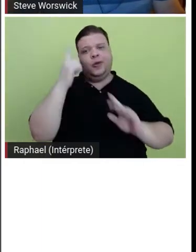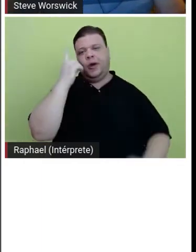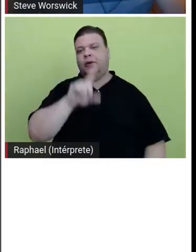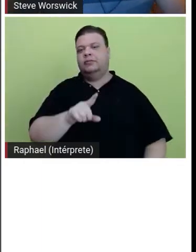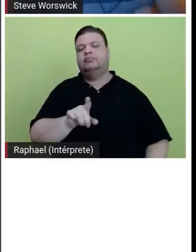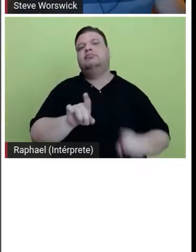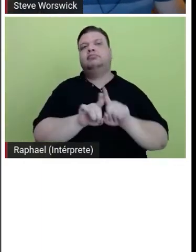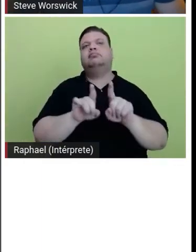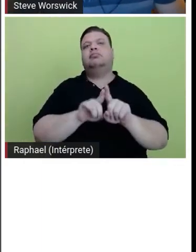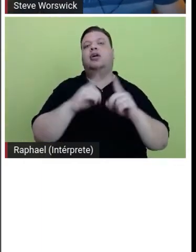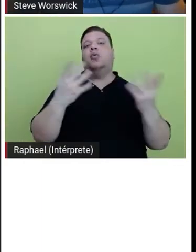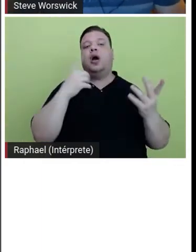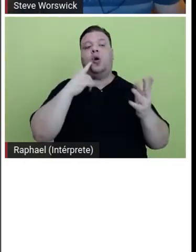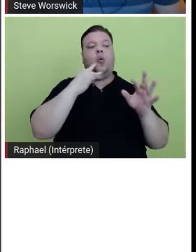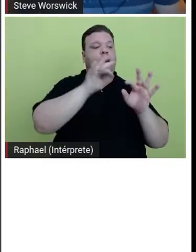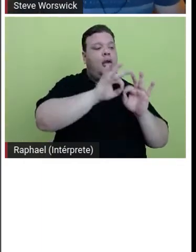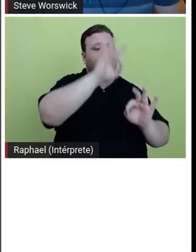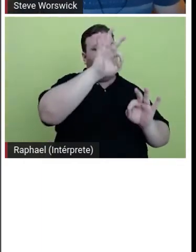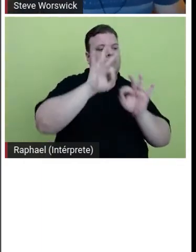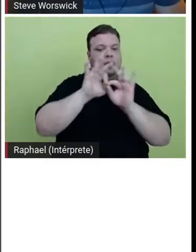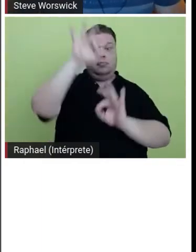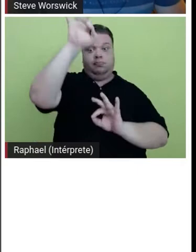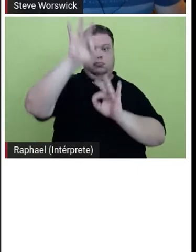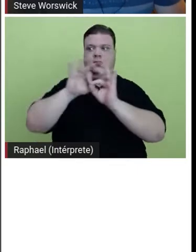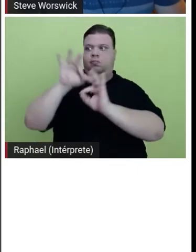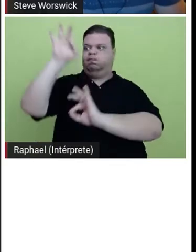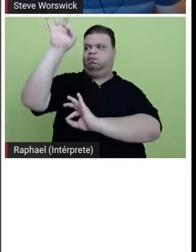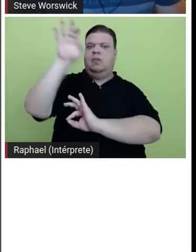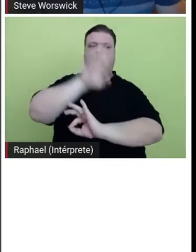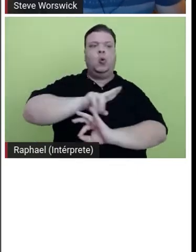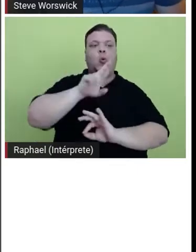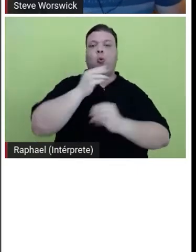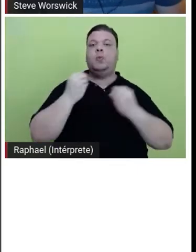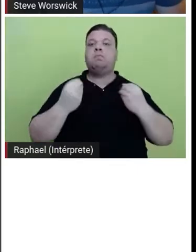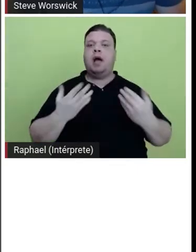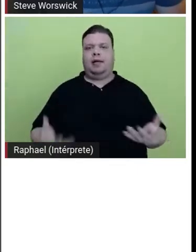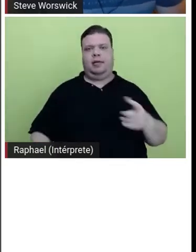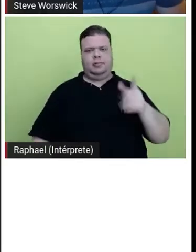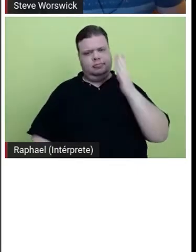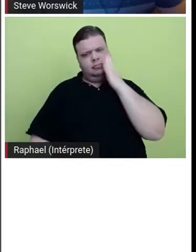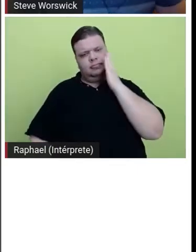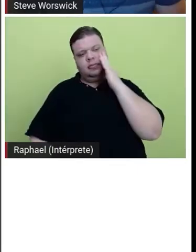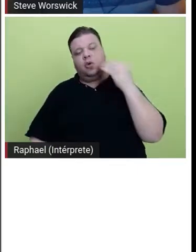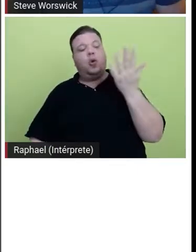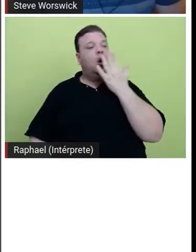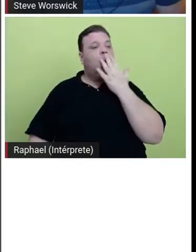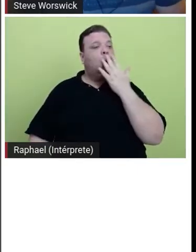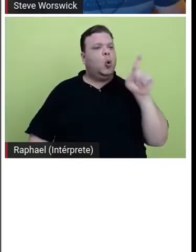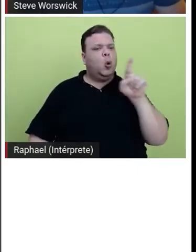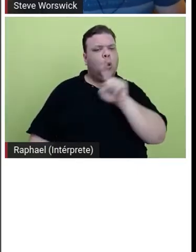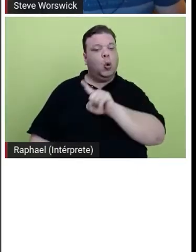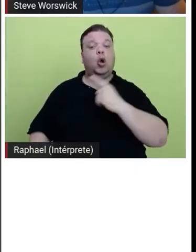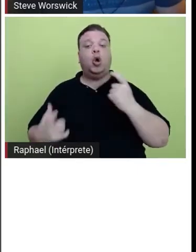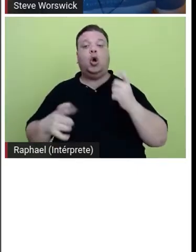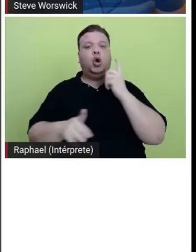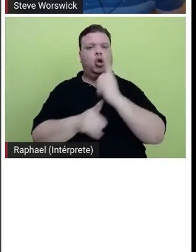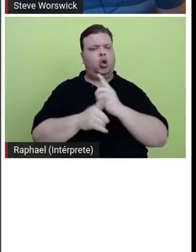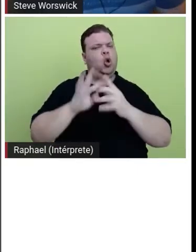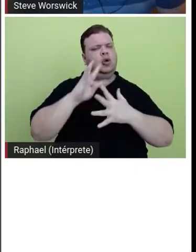a tree, and the child can say, oh yeah, it's about as big as a house, birds live in it and all this kind of thing. You can't do that with